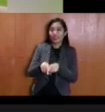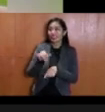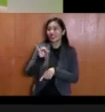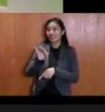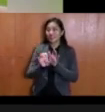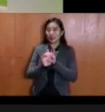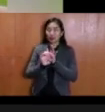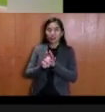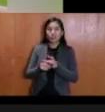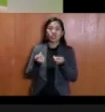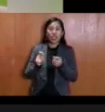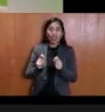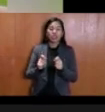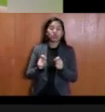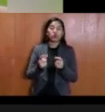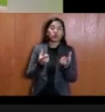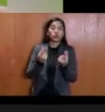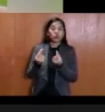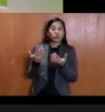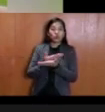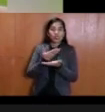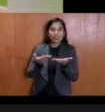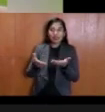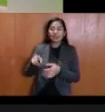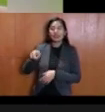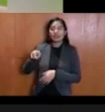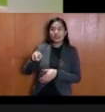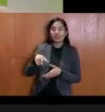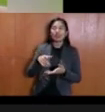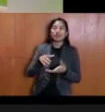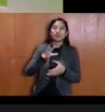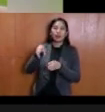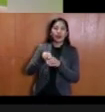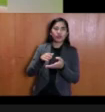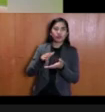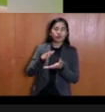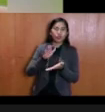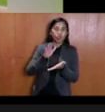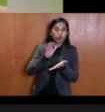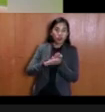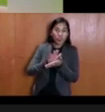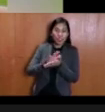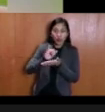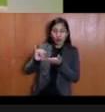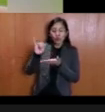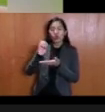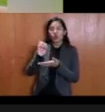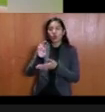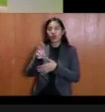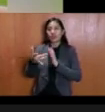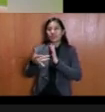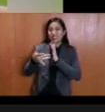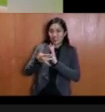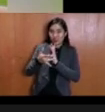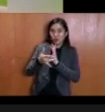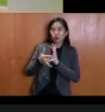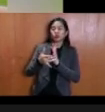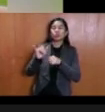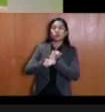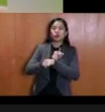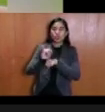things, you need to also have the academia, the tech transformation, the tech translation units to be able to